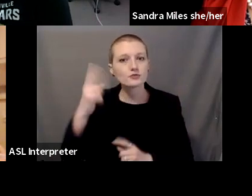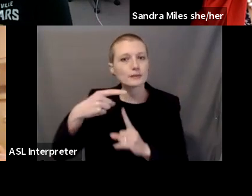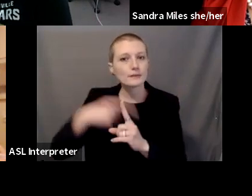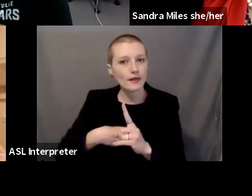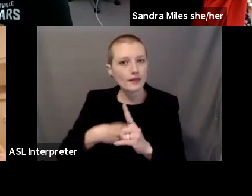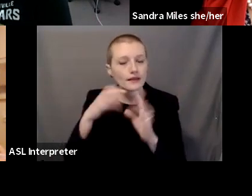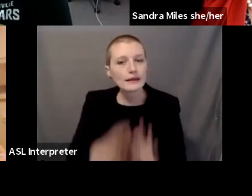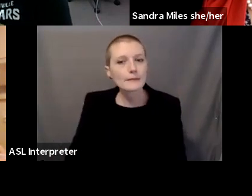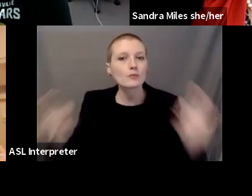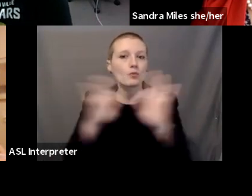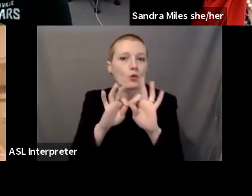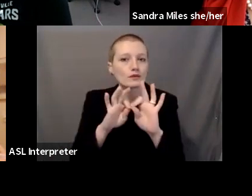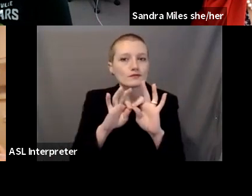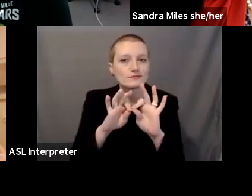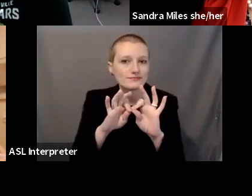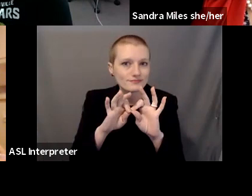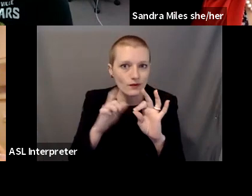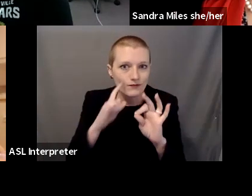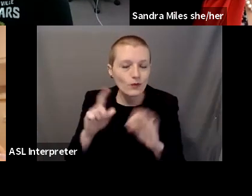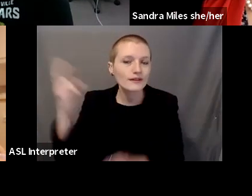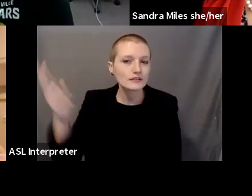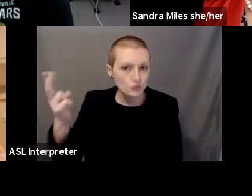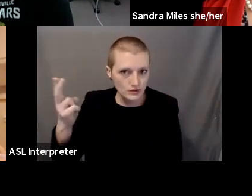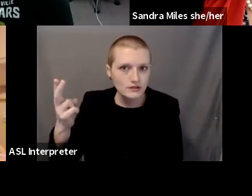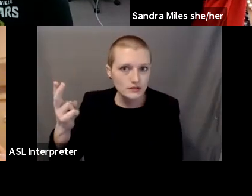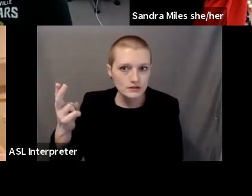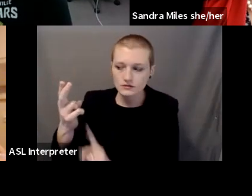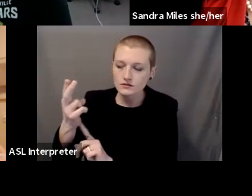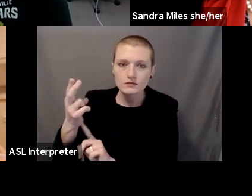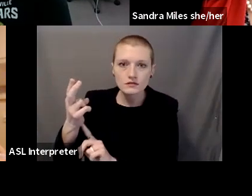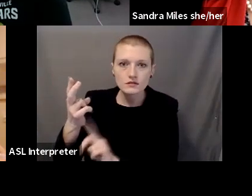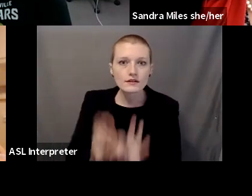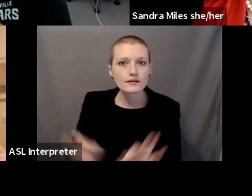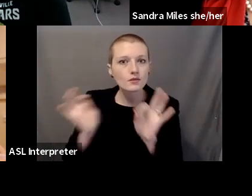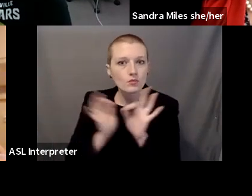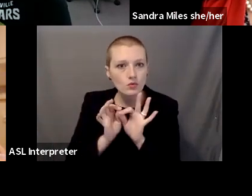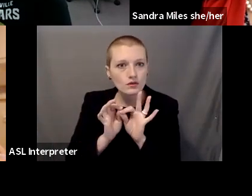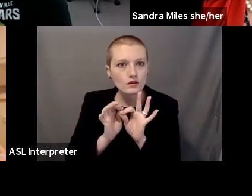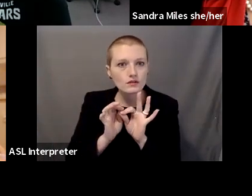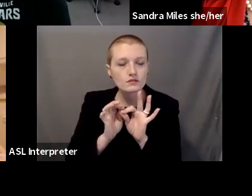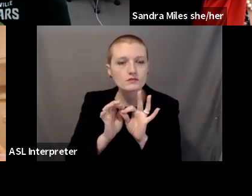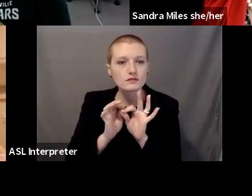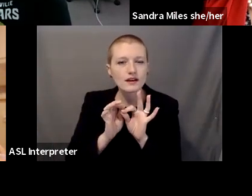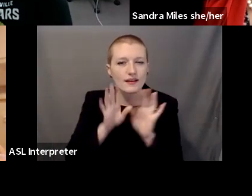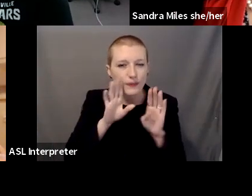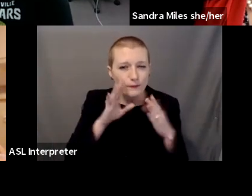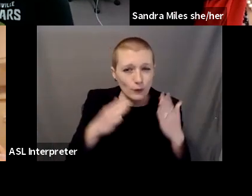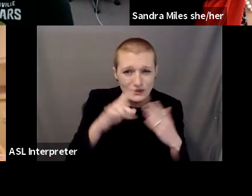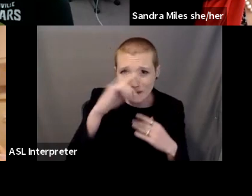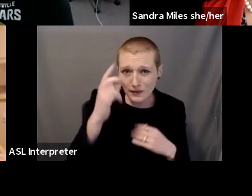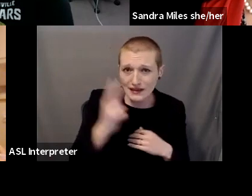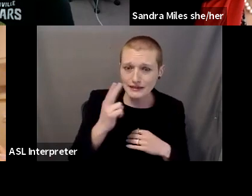just history. It is so important. And the focusing or the highlighting is not discounting